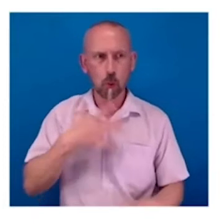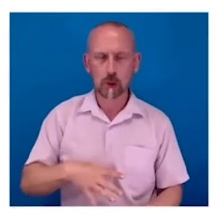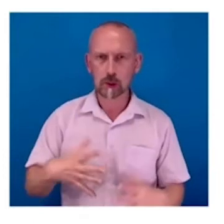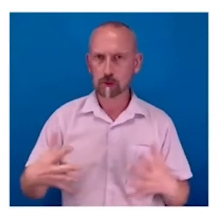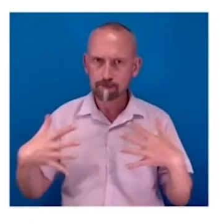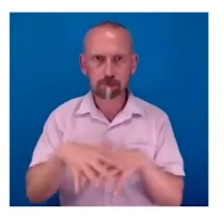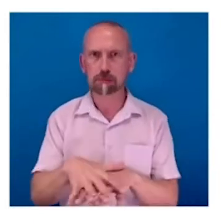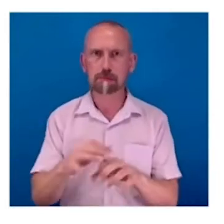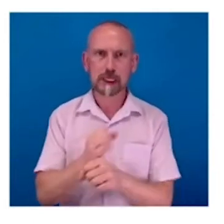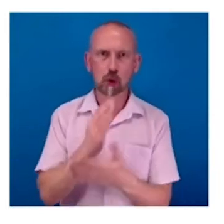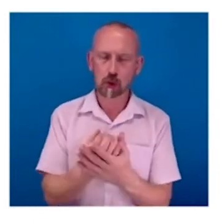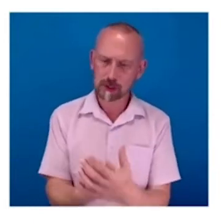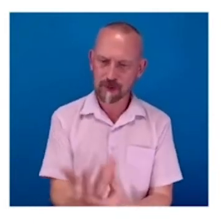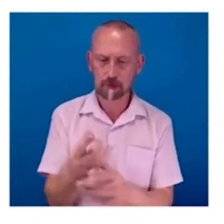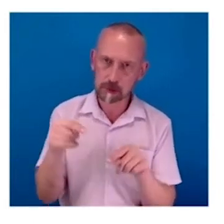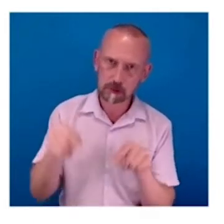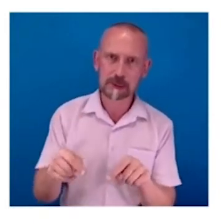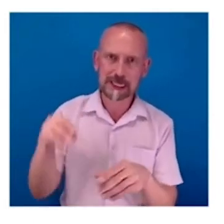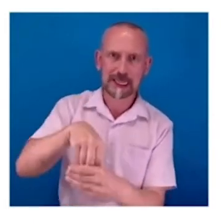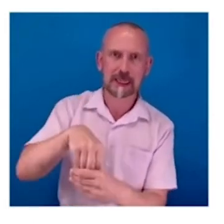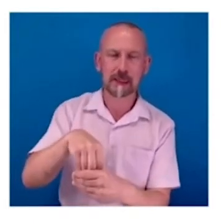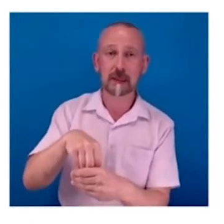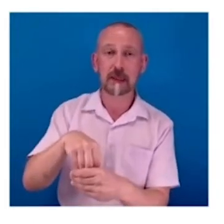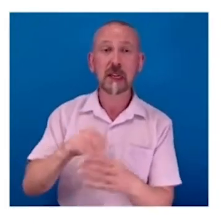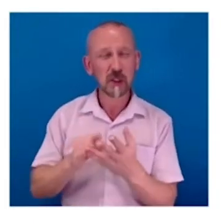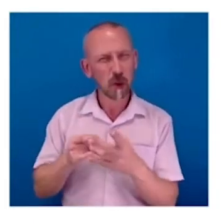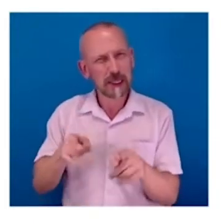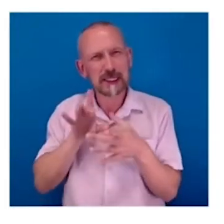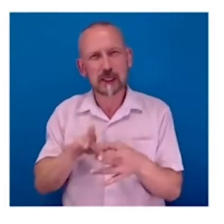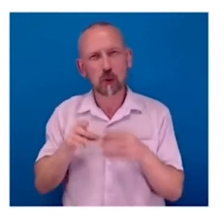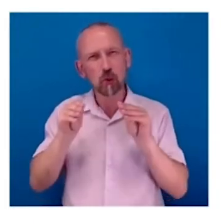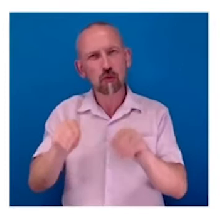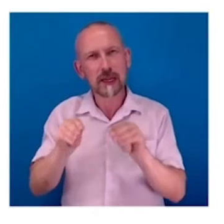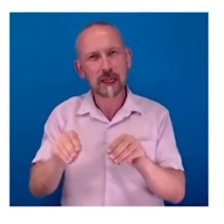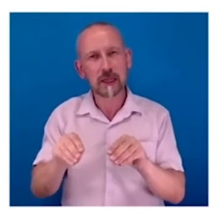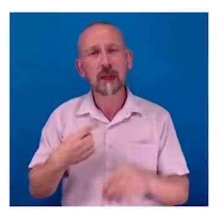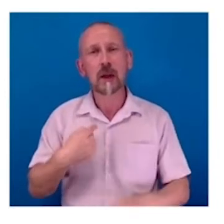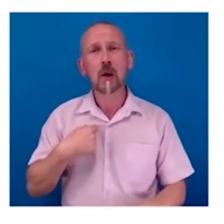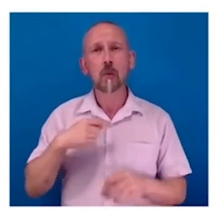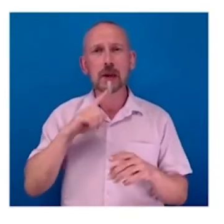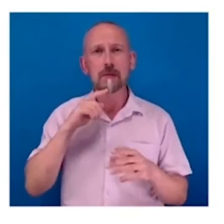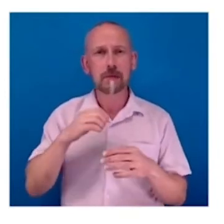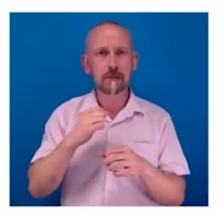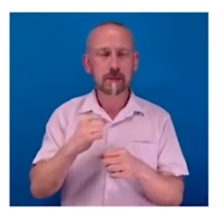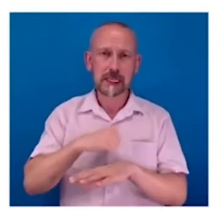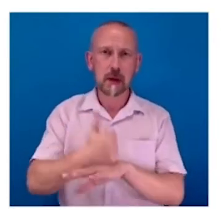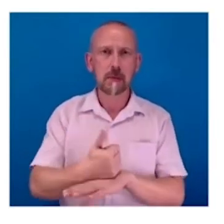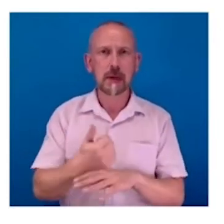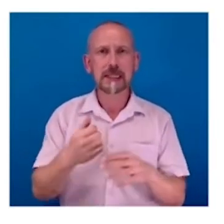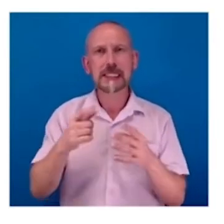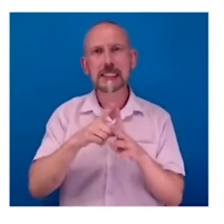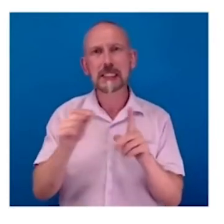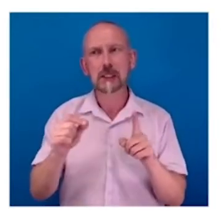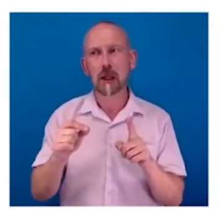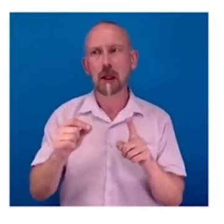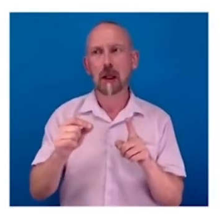but we've managed to formalize that in a brilliant process called the Digital Accessibility Maturity Model, which basically steps an